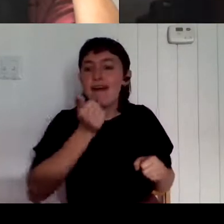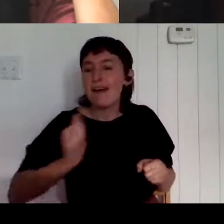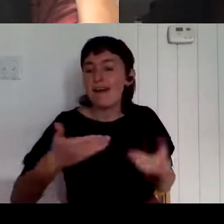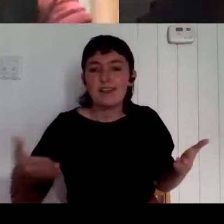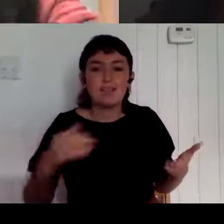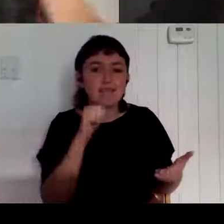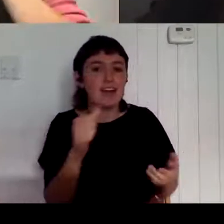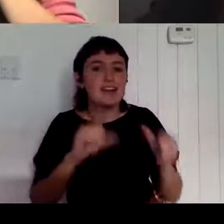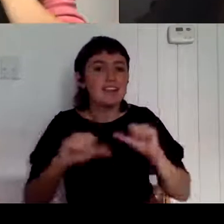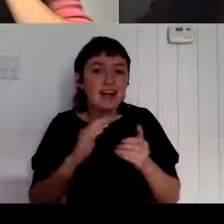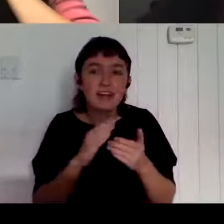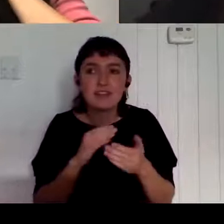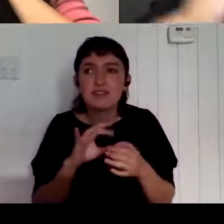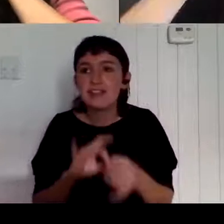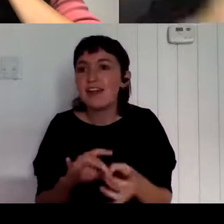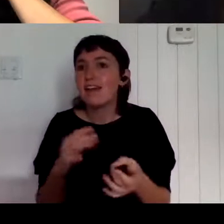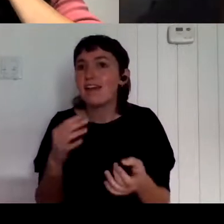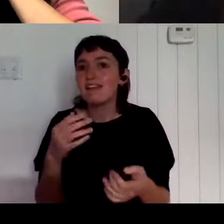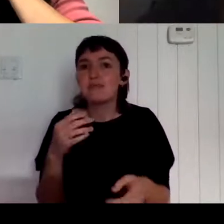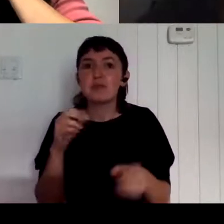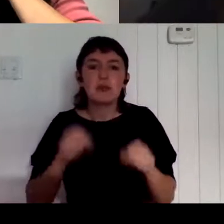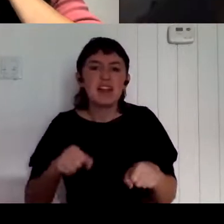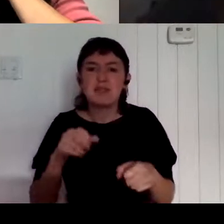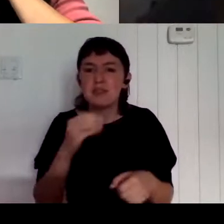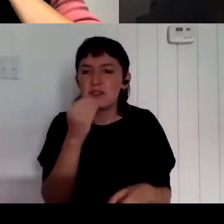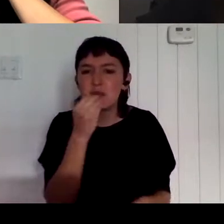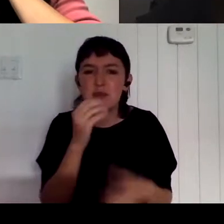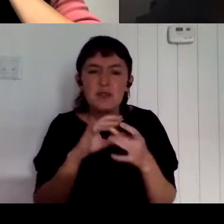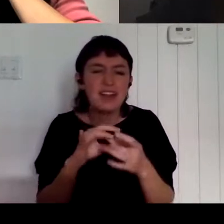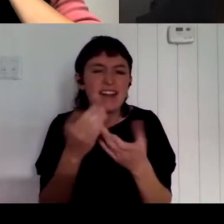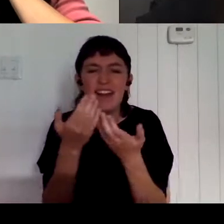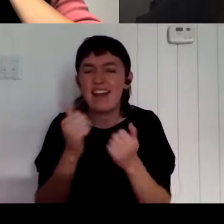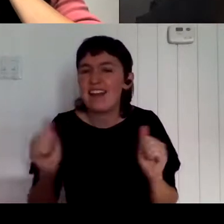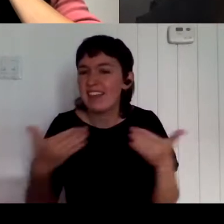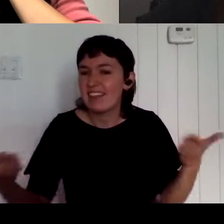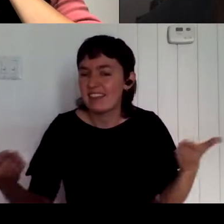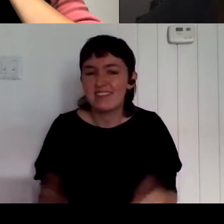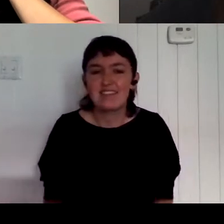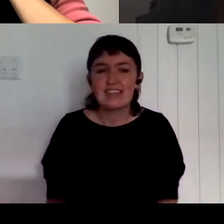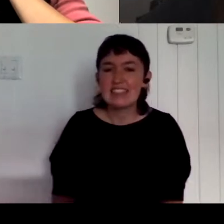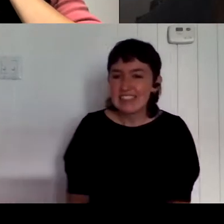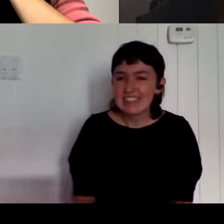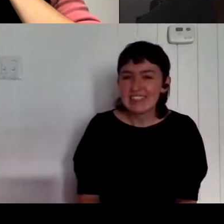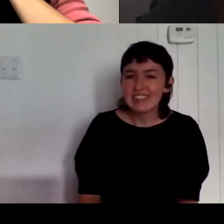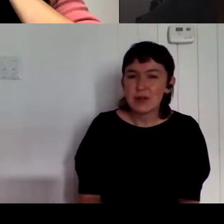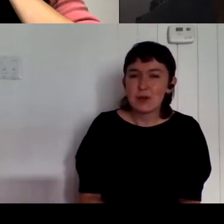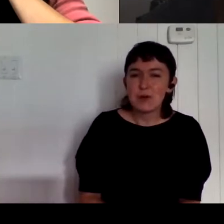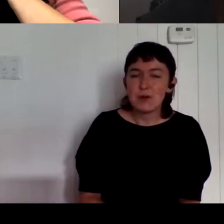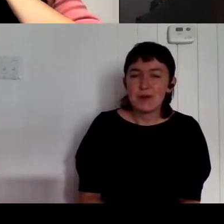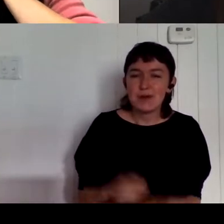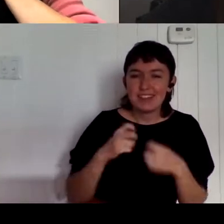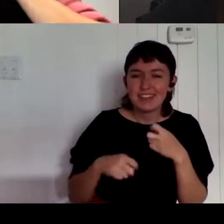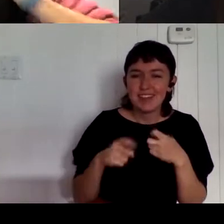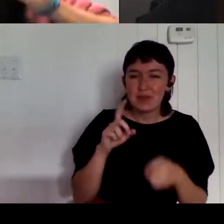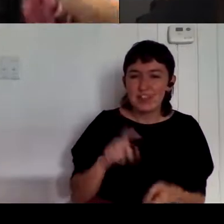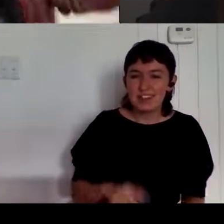favorite food related. It can be how, you know, anything, literally anything. Oh, no, this is a rough question. It's the